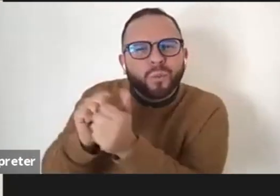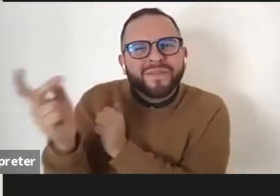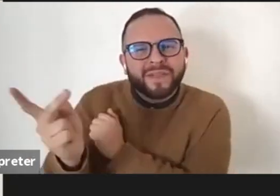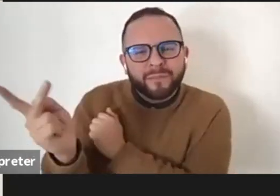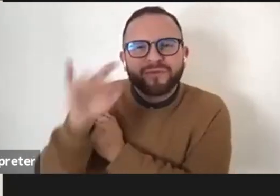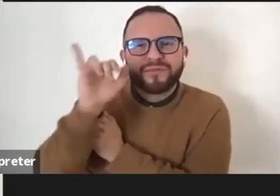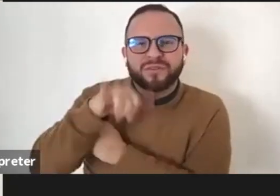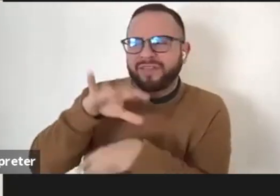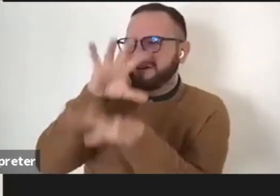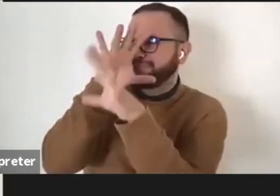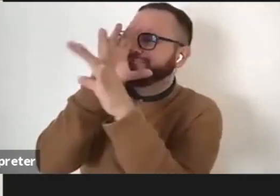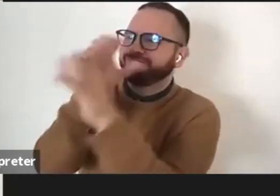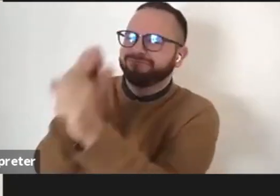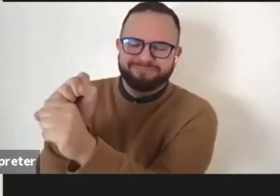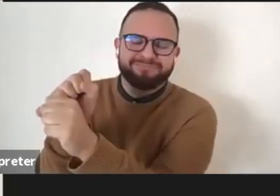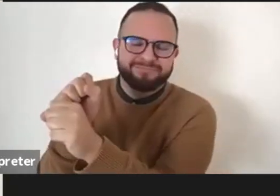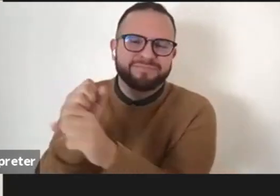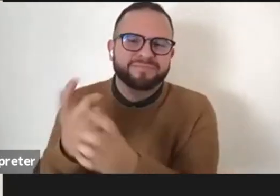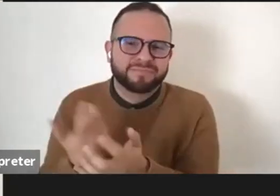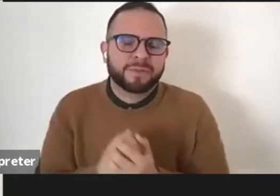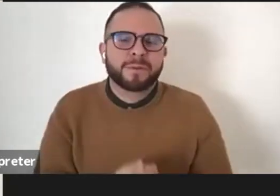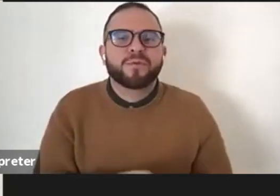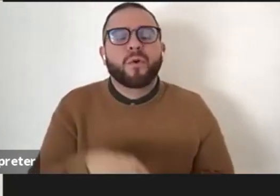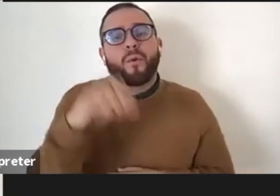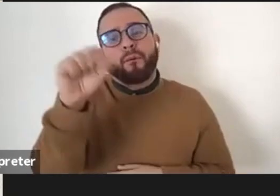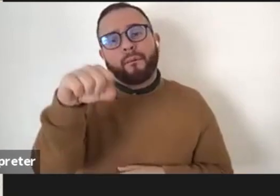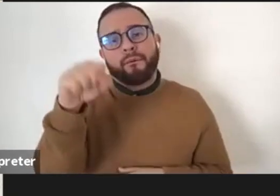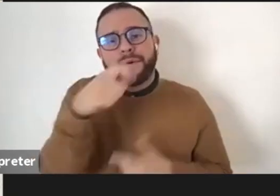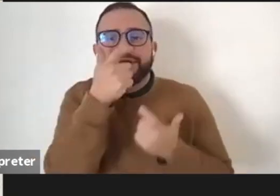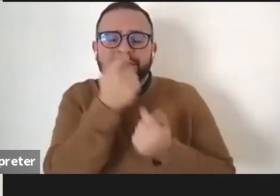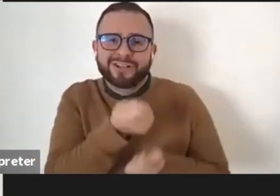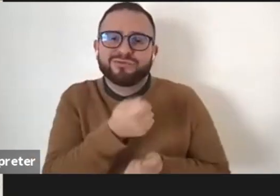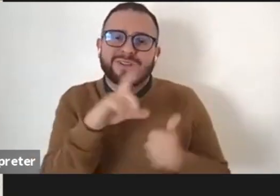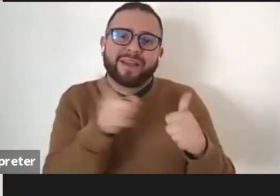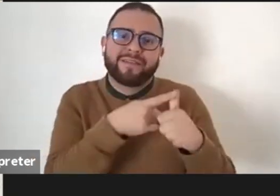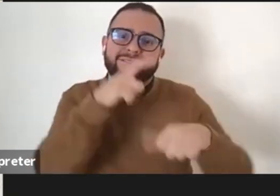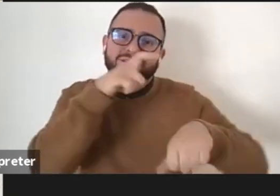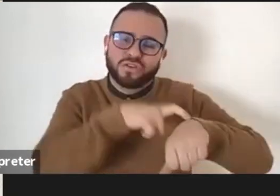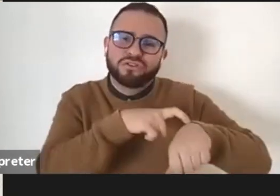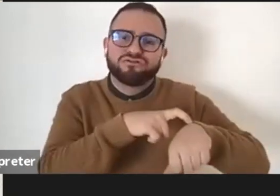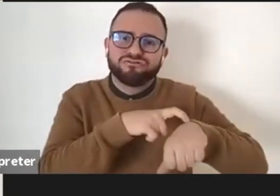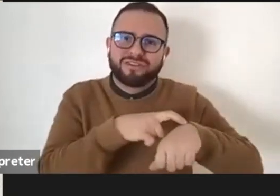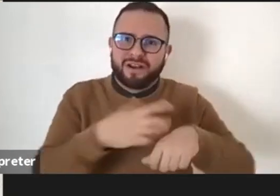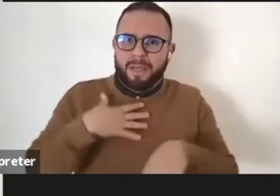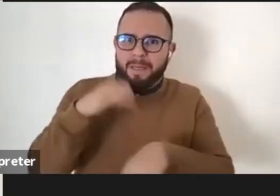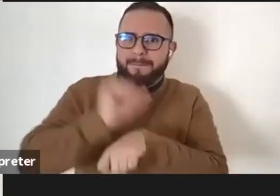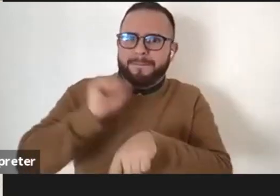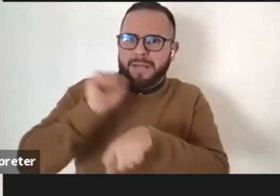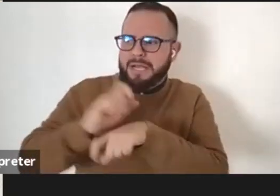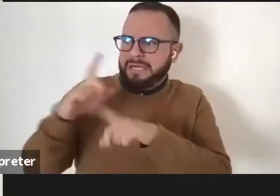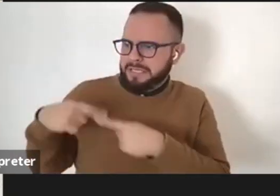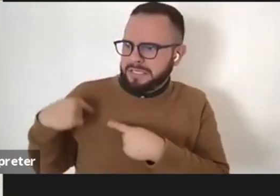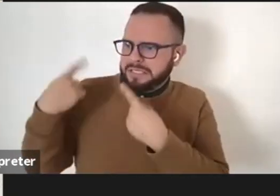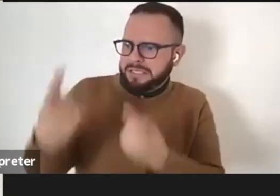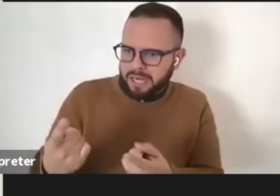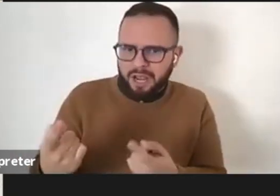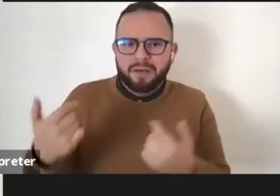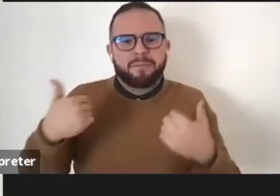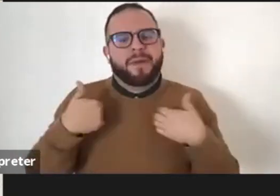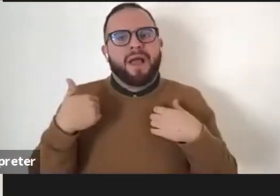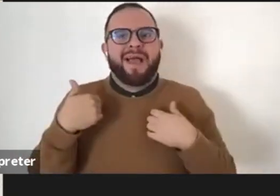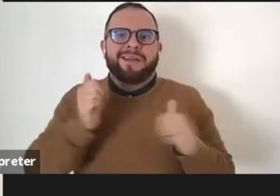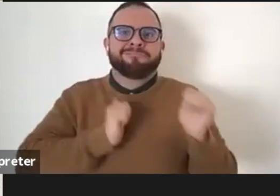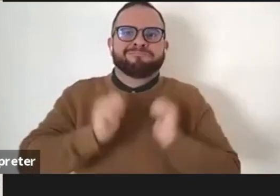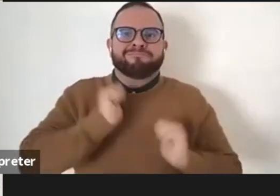But it's very interesting that for the first time in my career, I made a movie where I played two roles. I thought